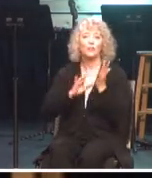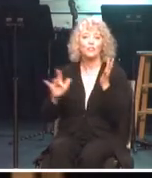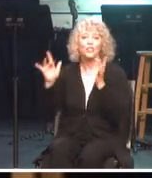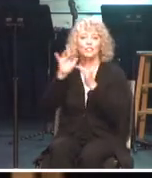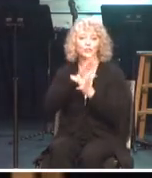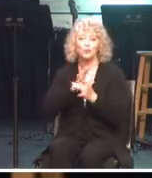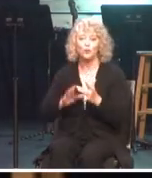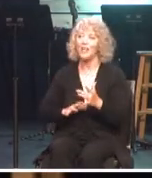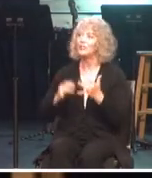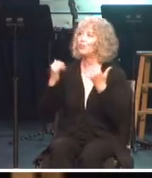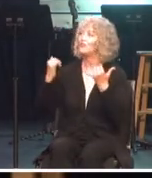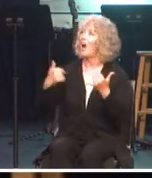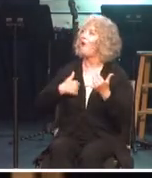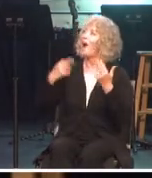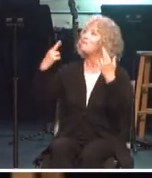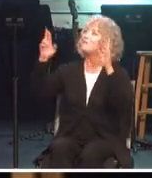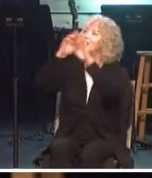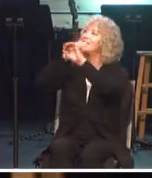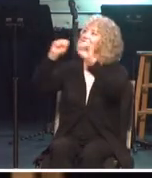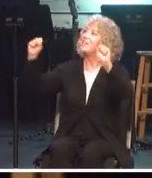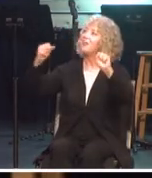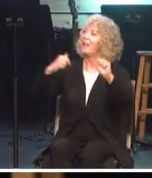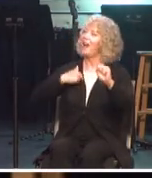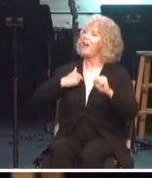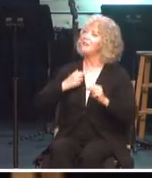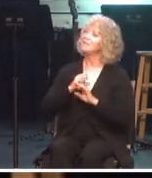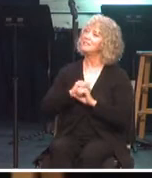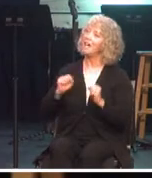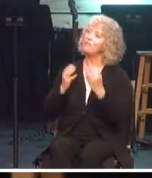redeemed, we shall be saved by his life.